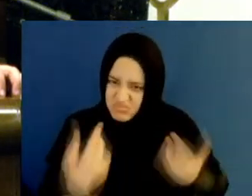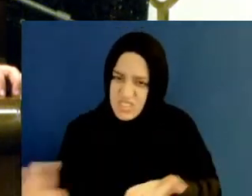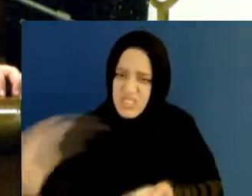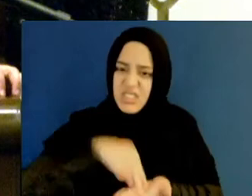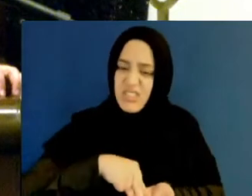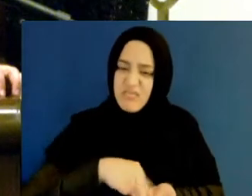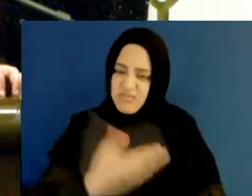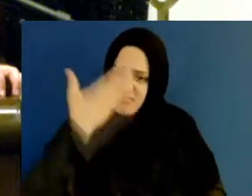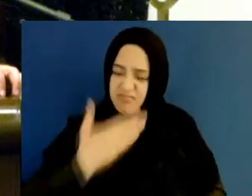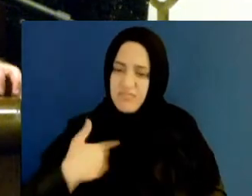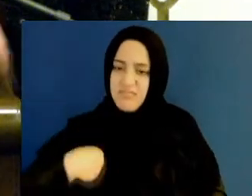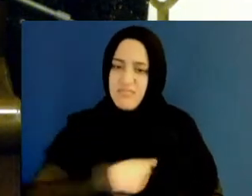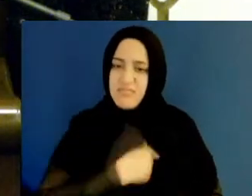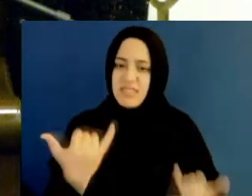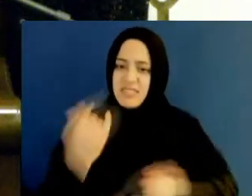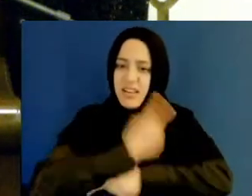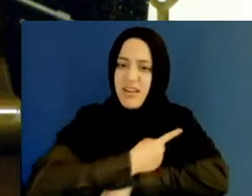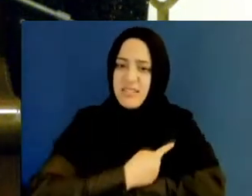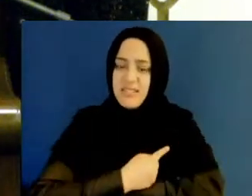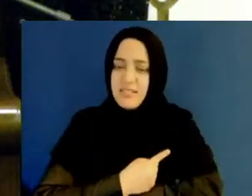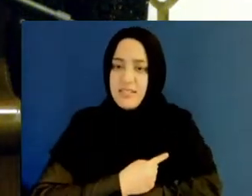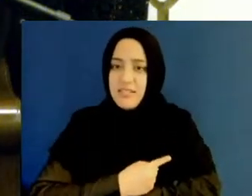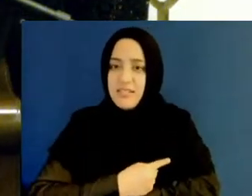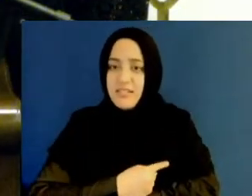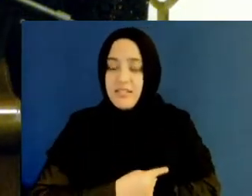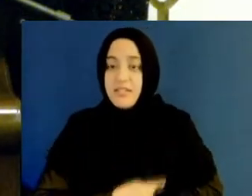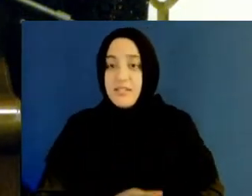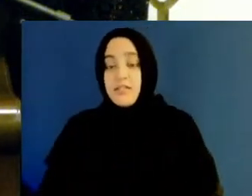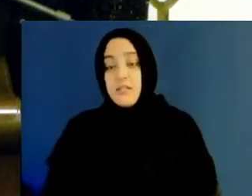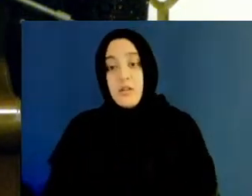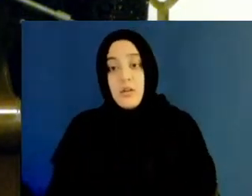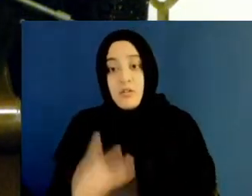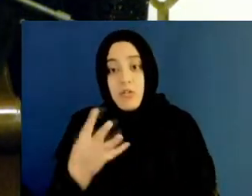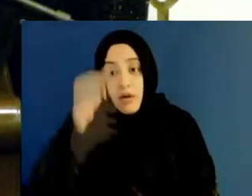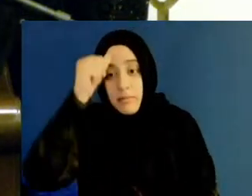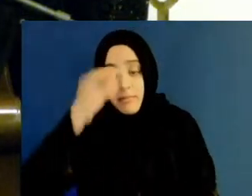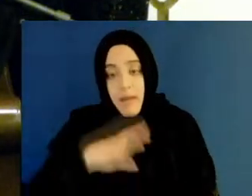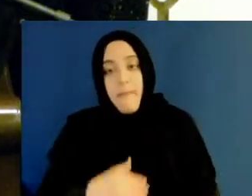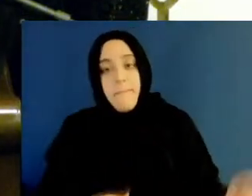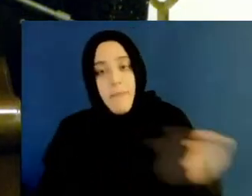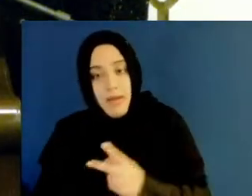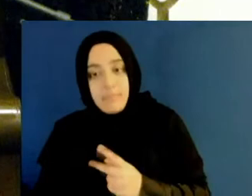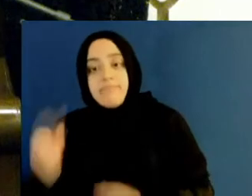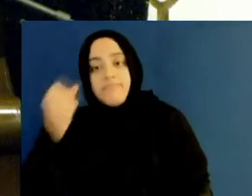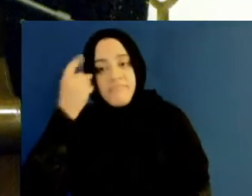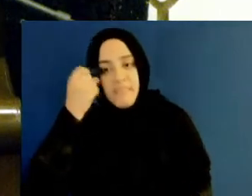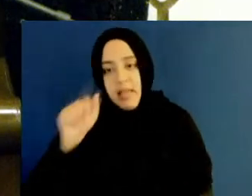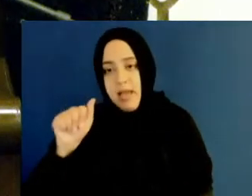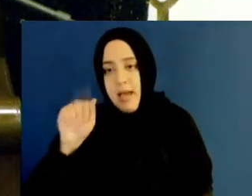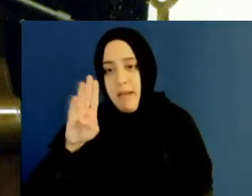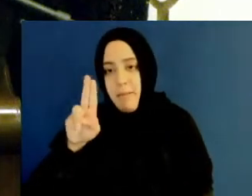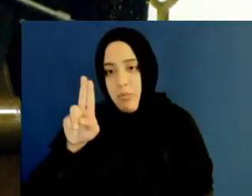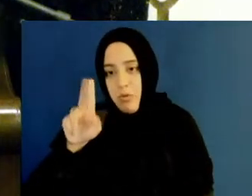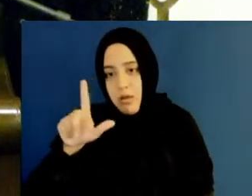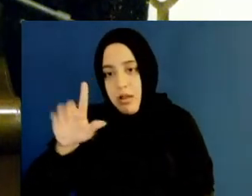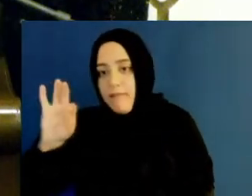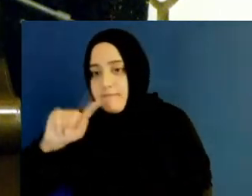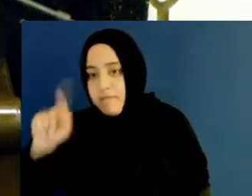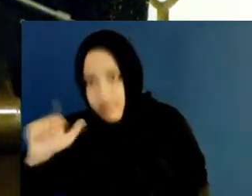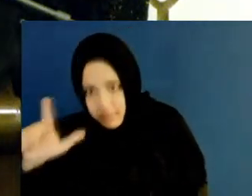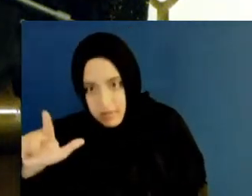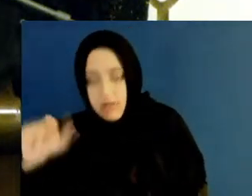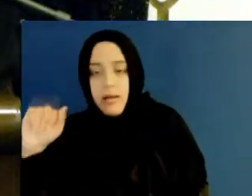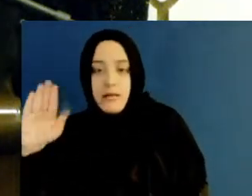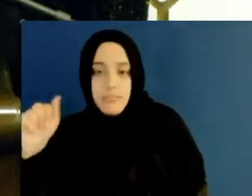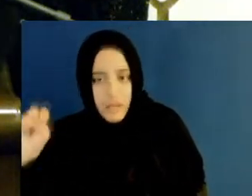front of us today. Four men come back, Abu al-Fadl rescues them. Two men go out again in war. The